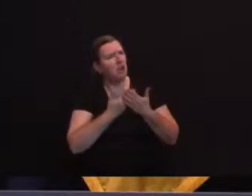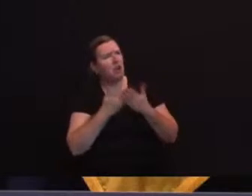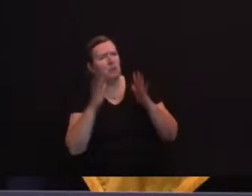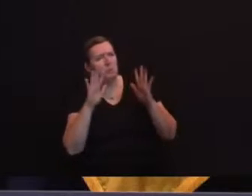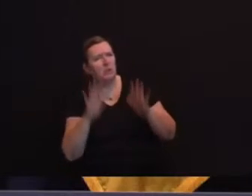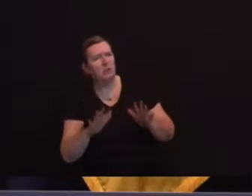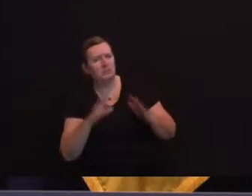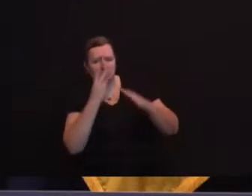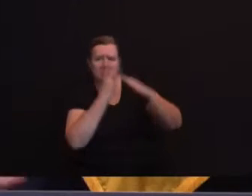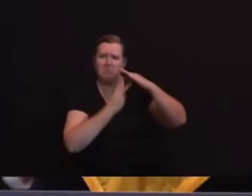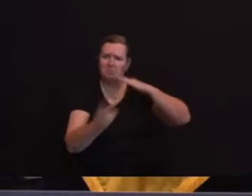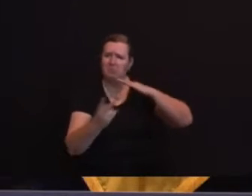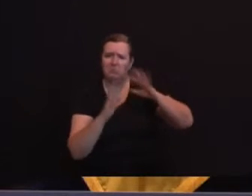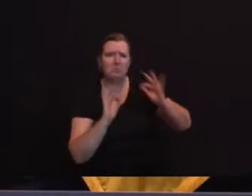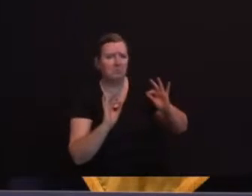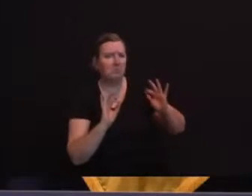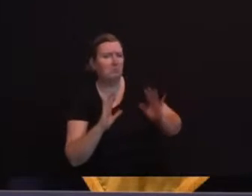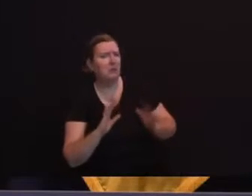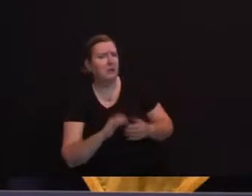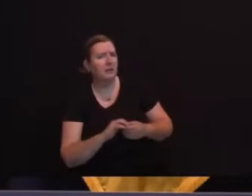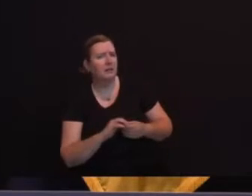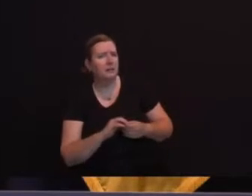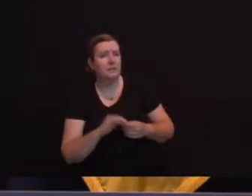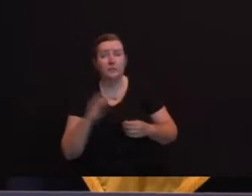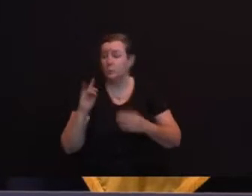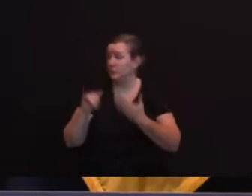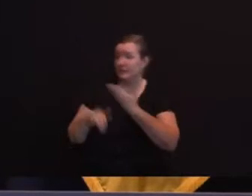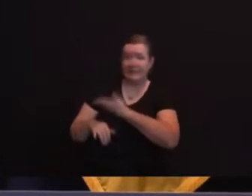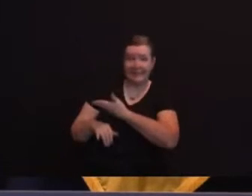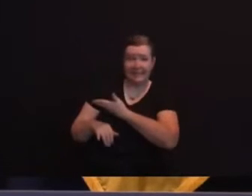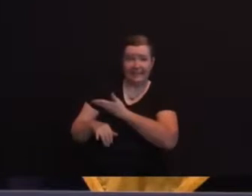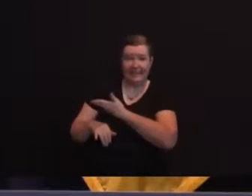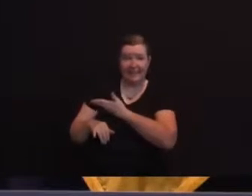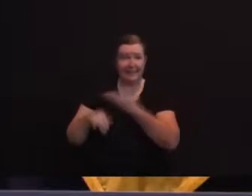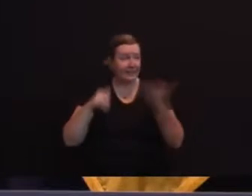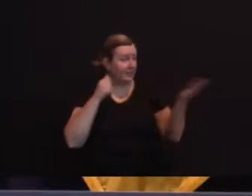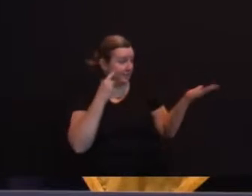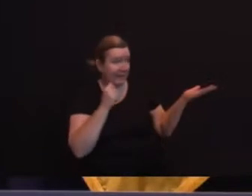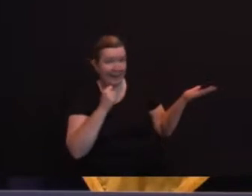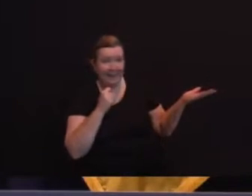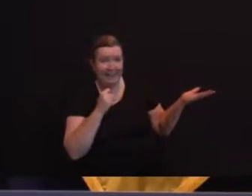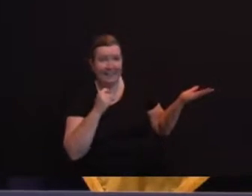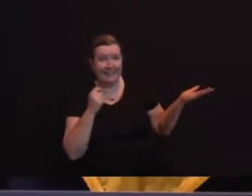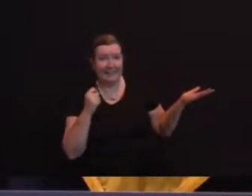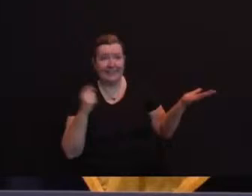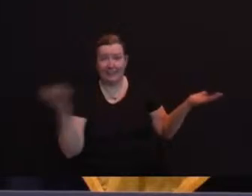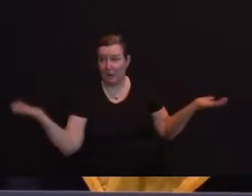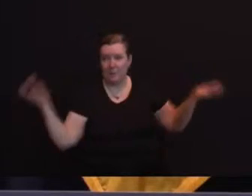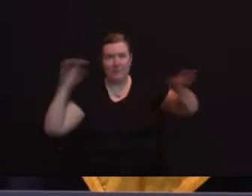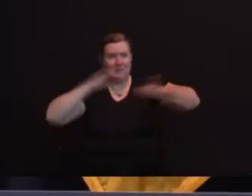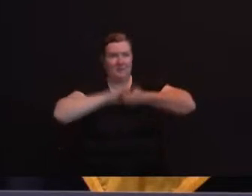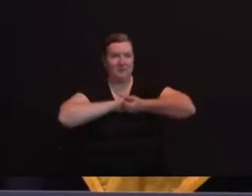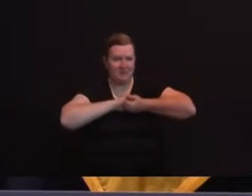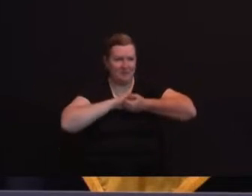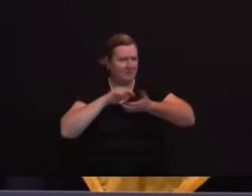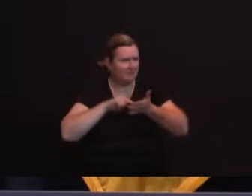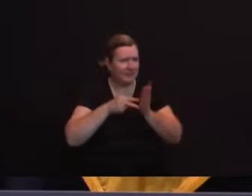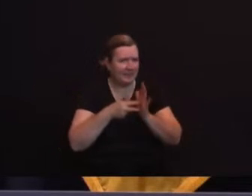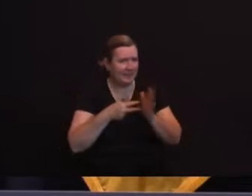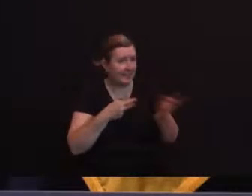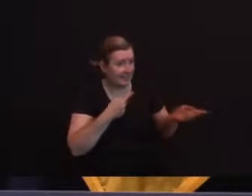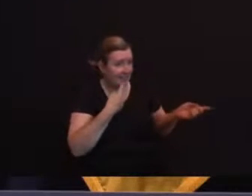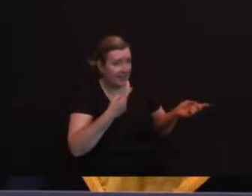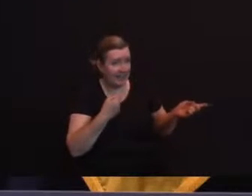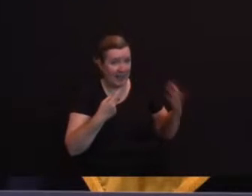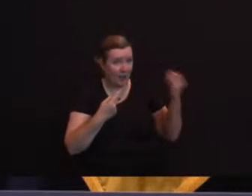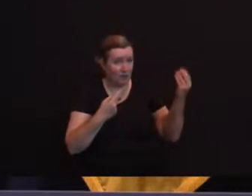to marrying Judy with Pat here, let's do as much as we can, folks, outdoors, as long as we can. And this week